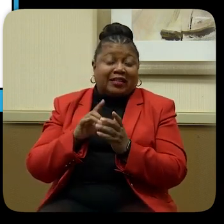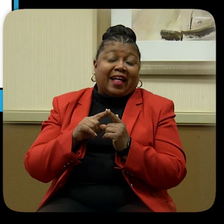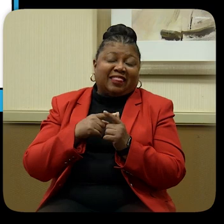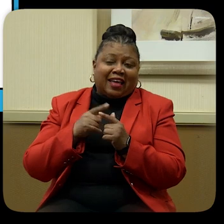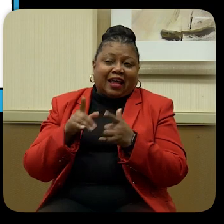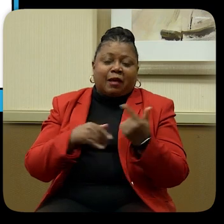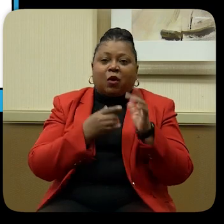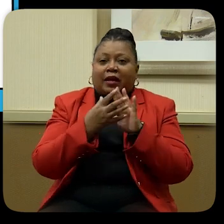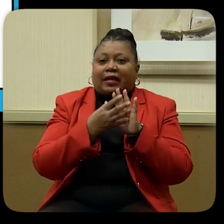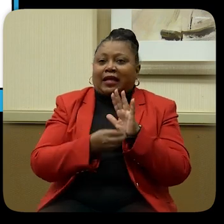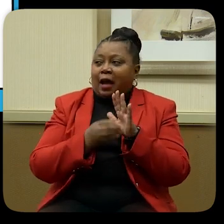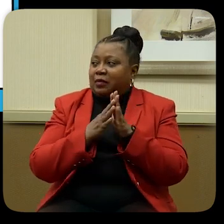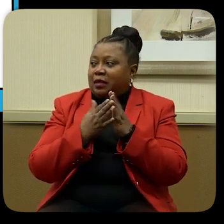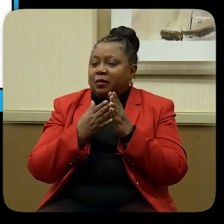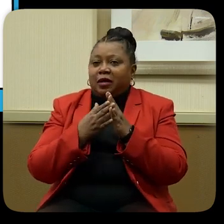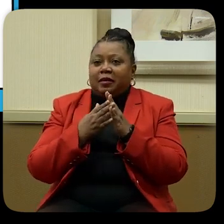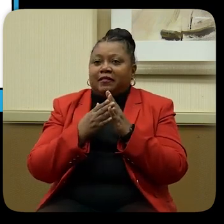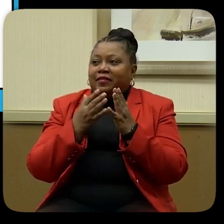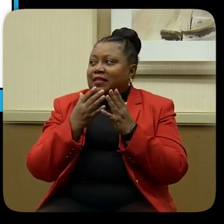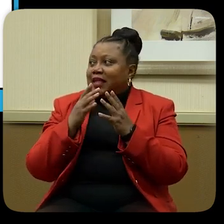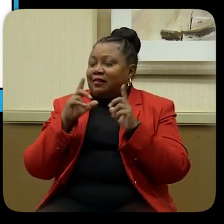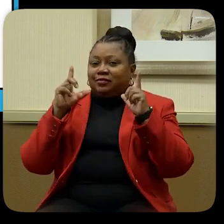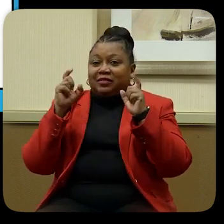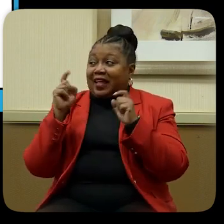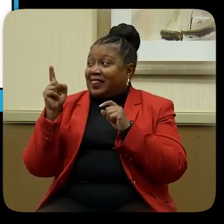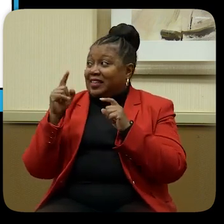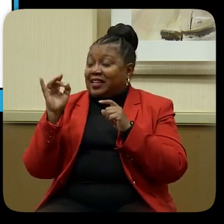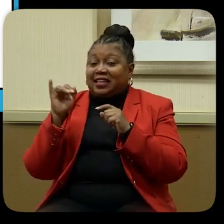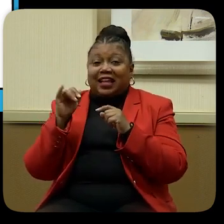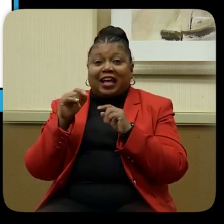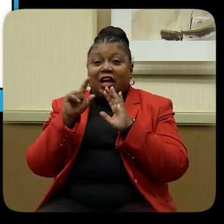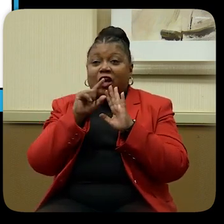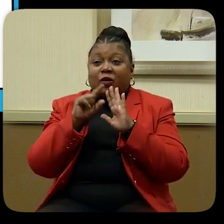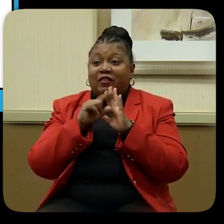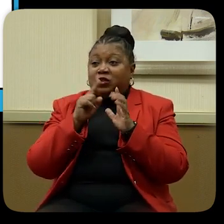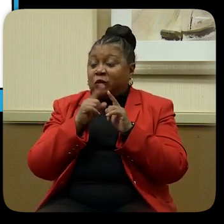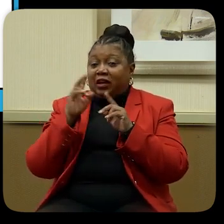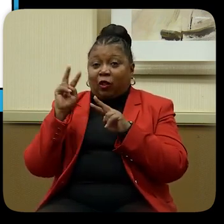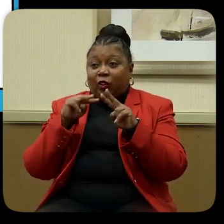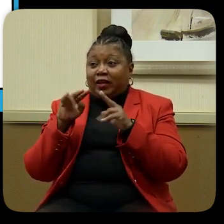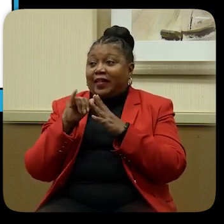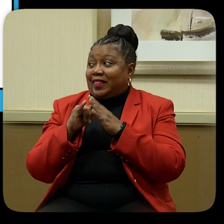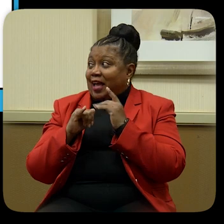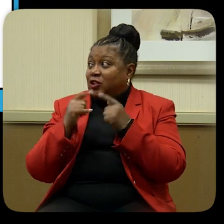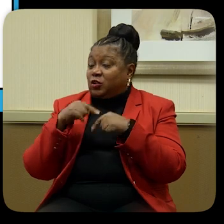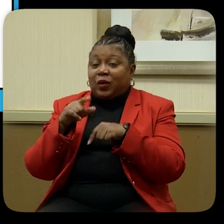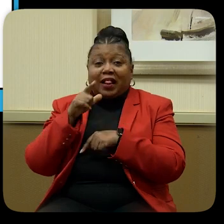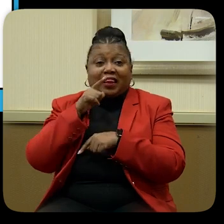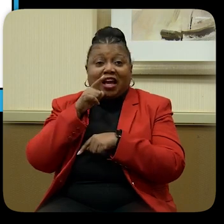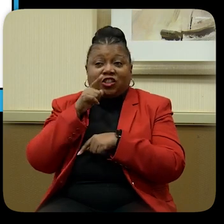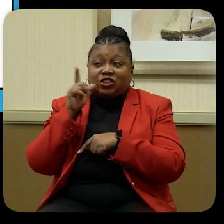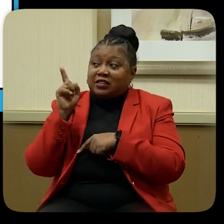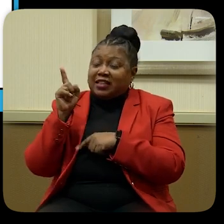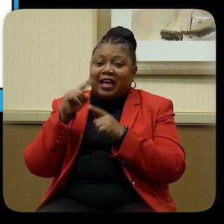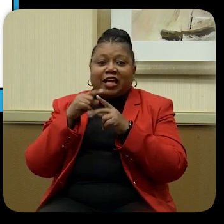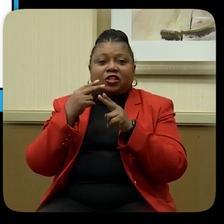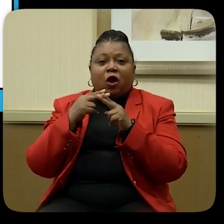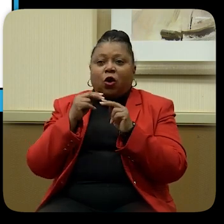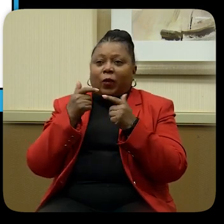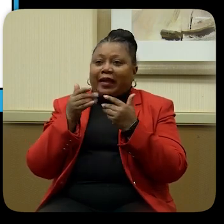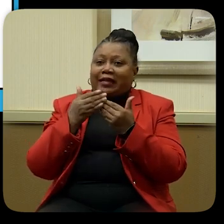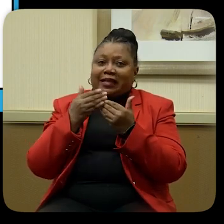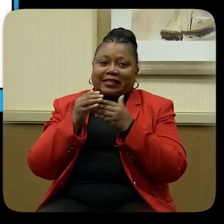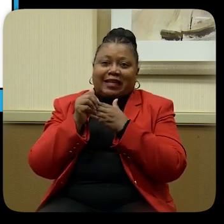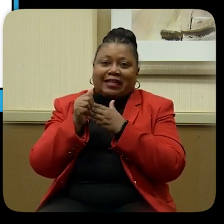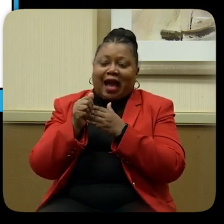And then I brought a copy of the book that's screenshotted. This is like a graphic novel you can take a look at during lunch. It's called A Quick and